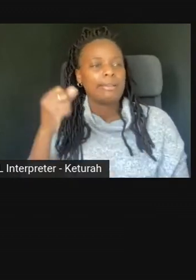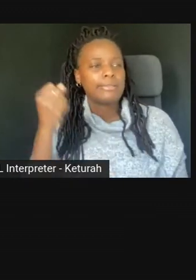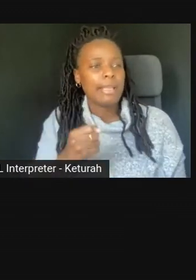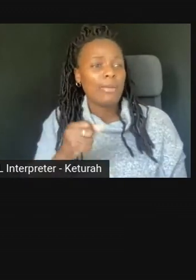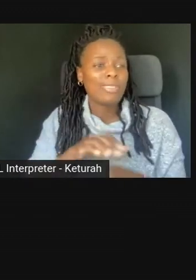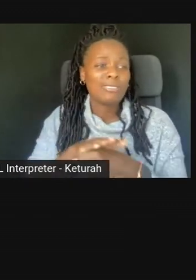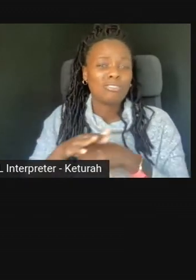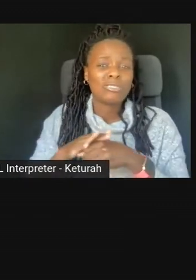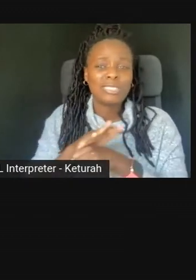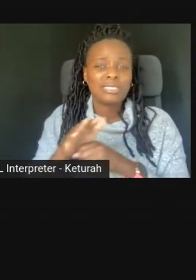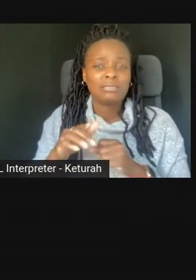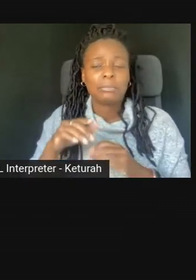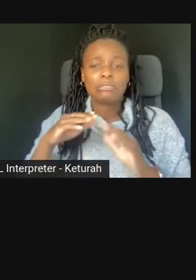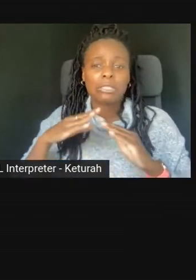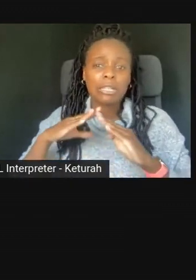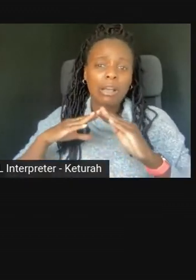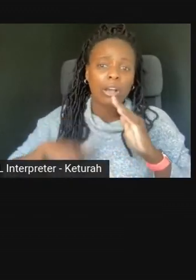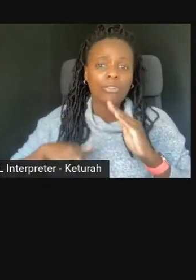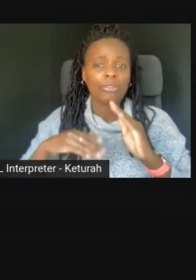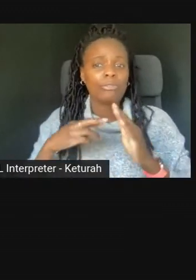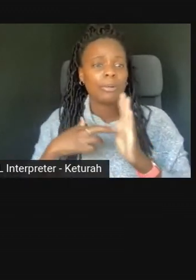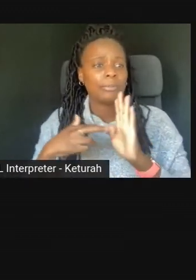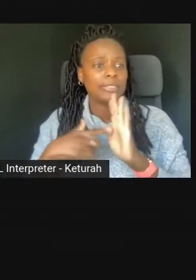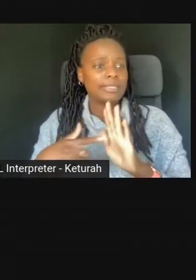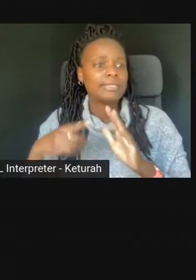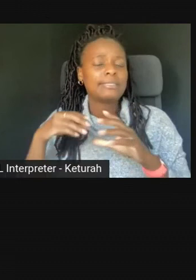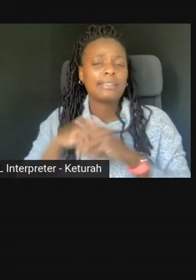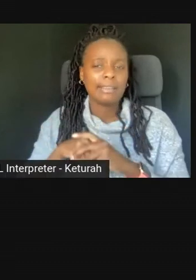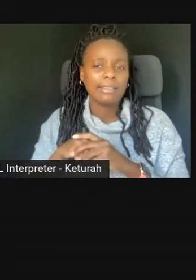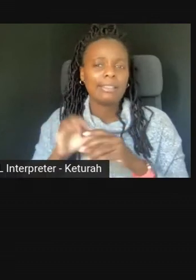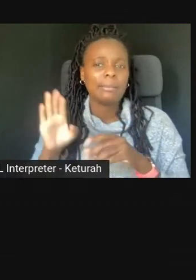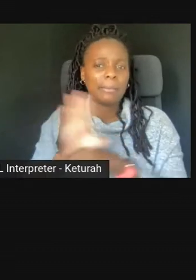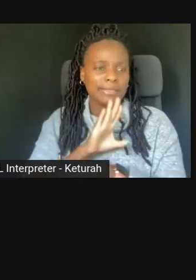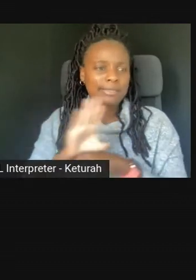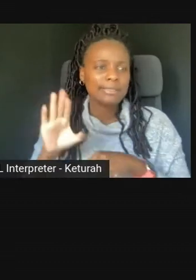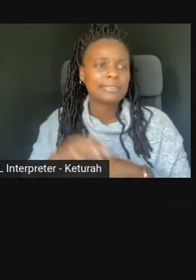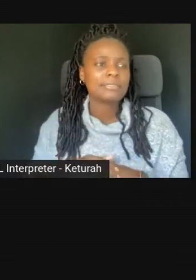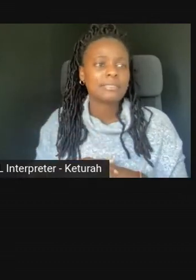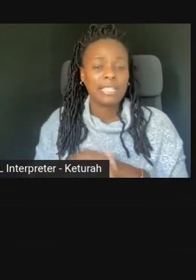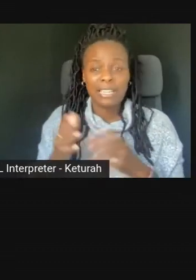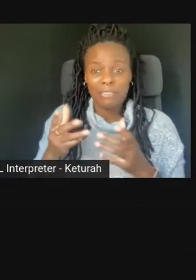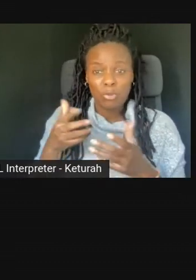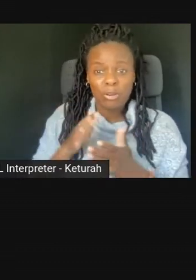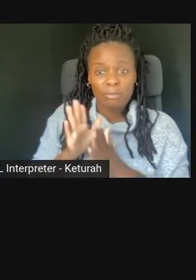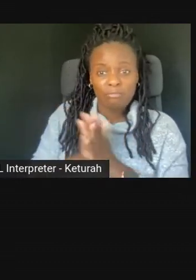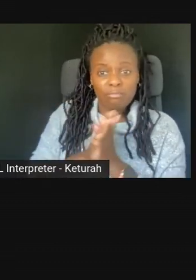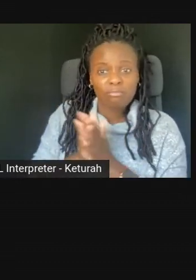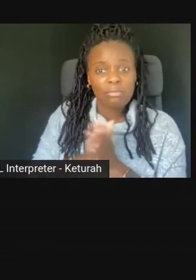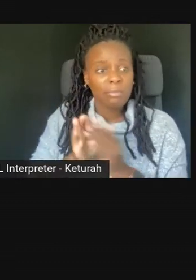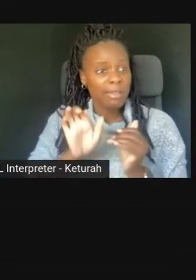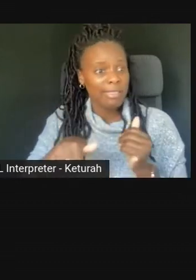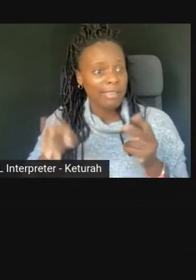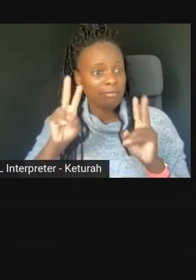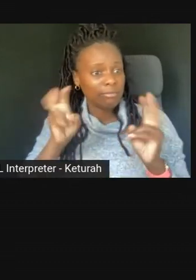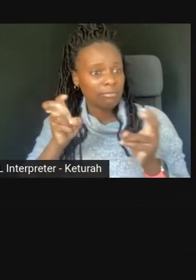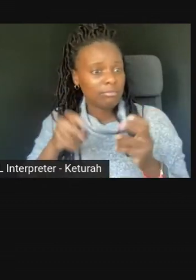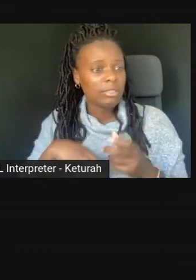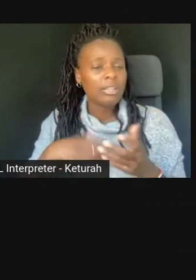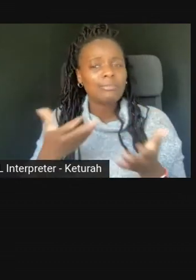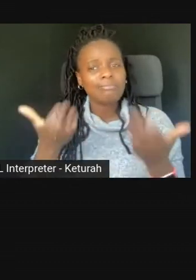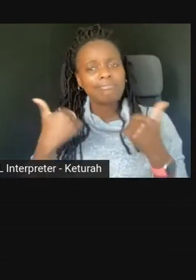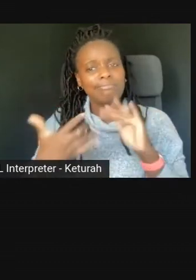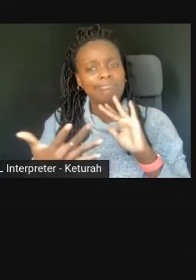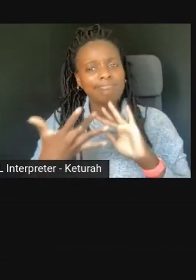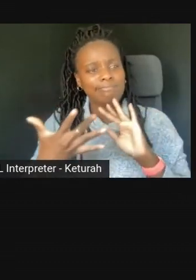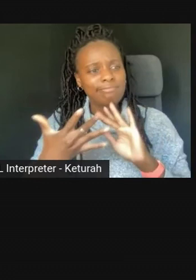industry. And if that's something you're passionate about too, we should talk, because the support from Creative Capital and you allows me to continue to stay